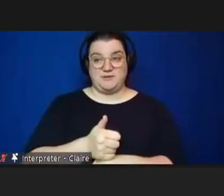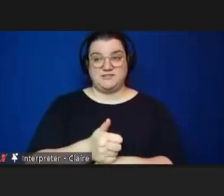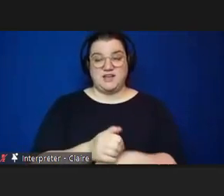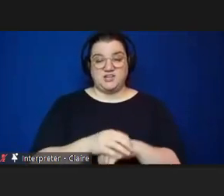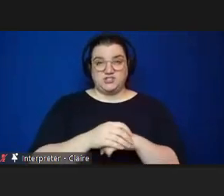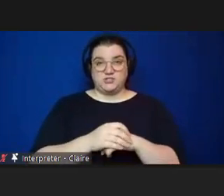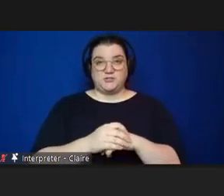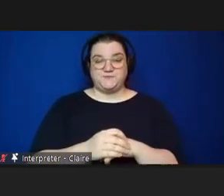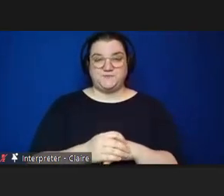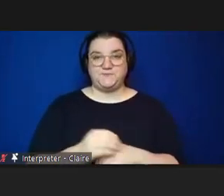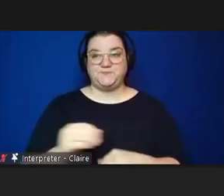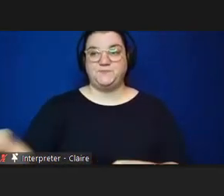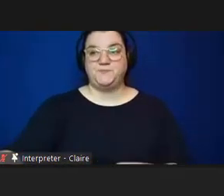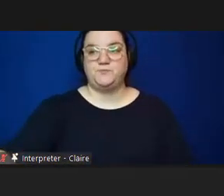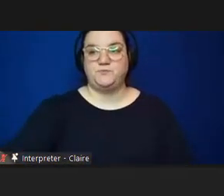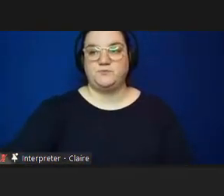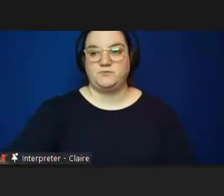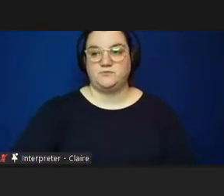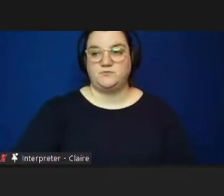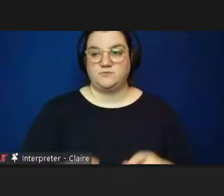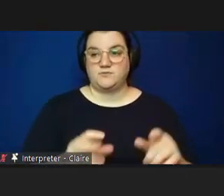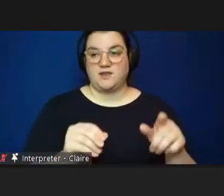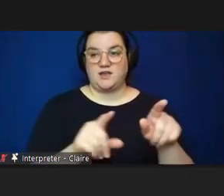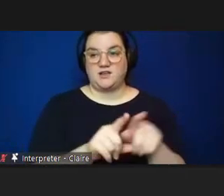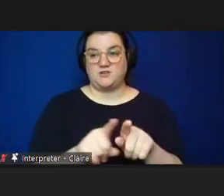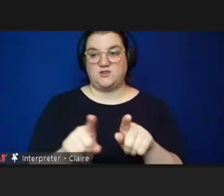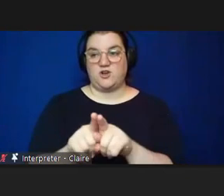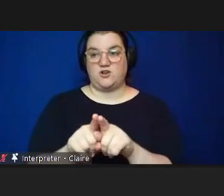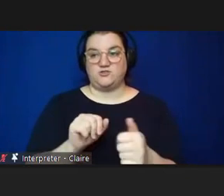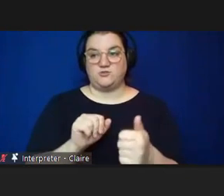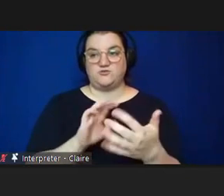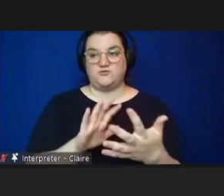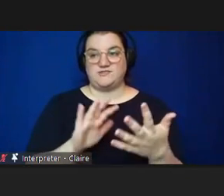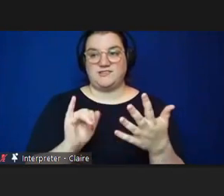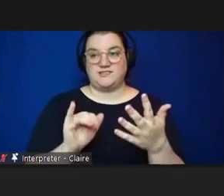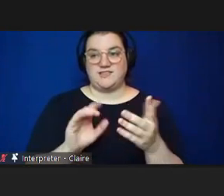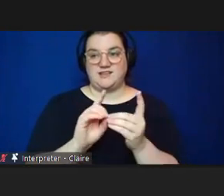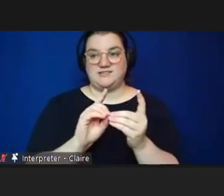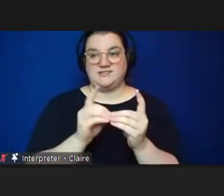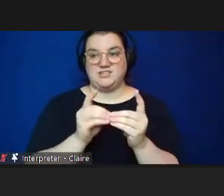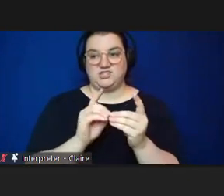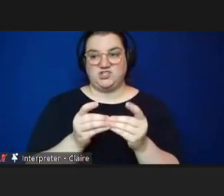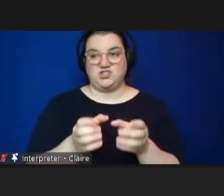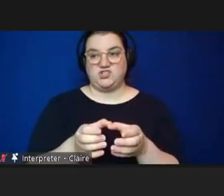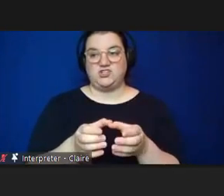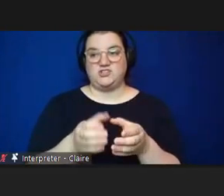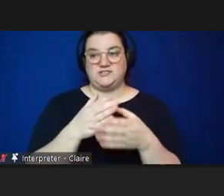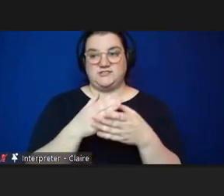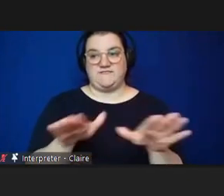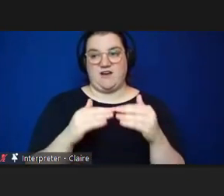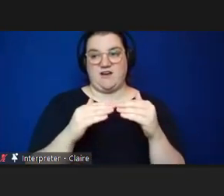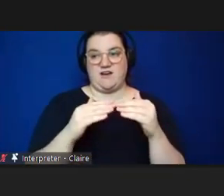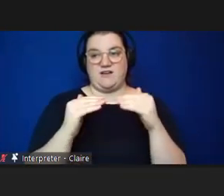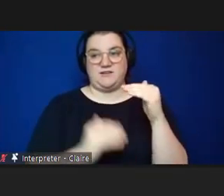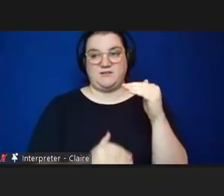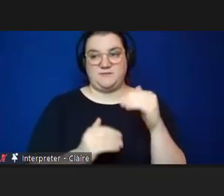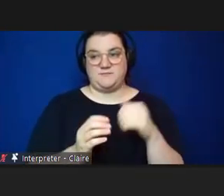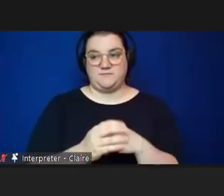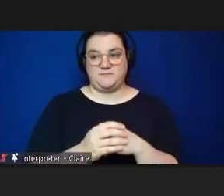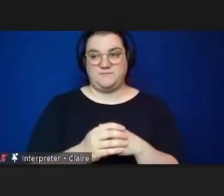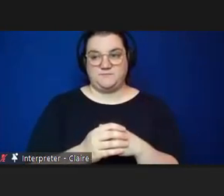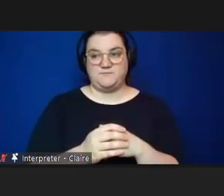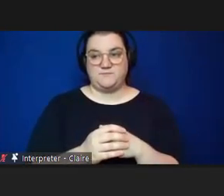and also addressing, again, the digital divide. I will end, you